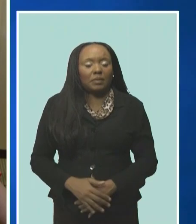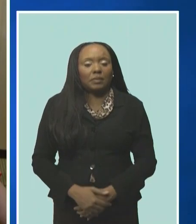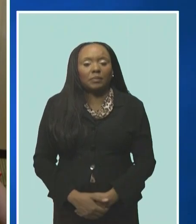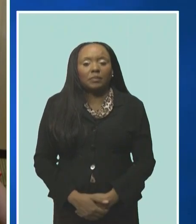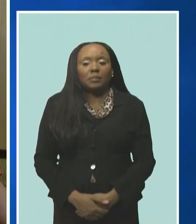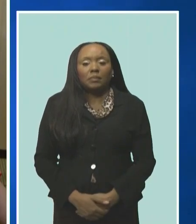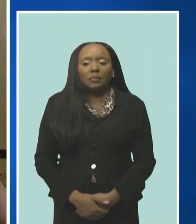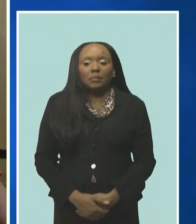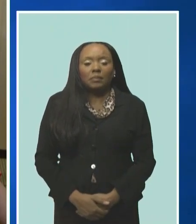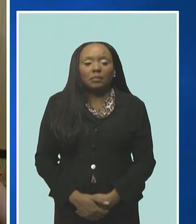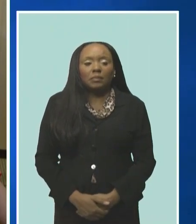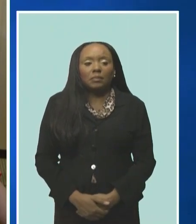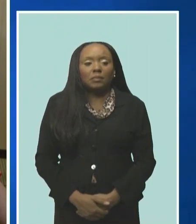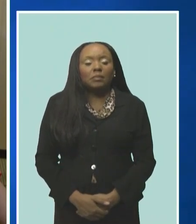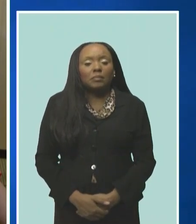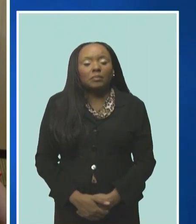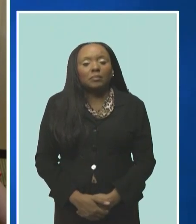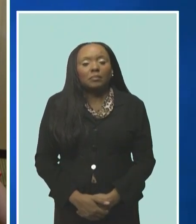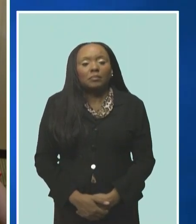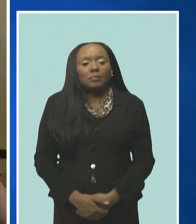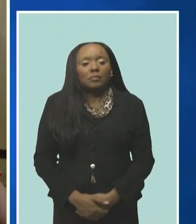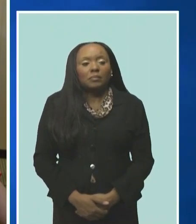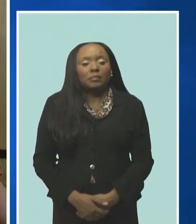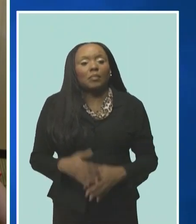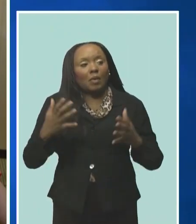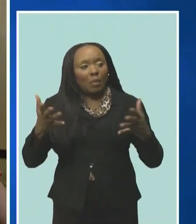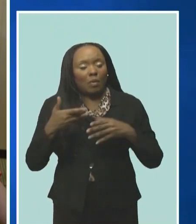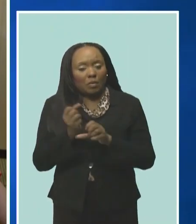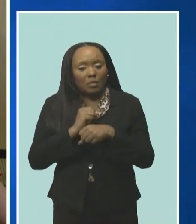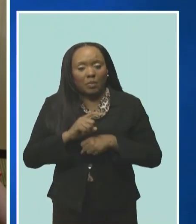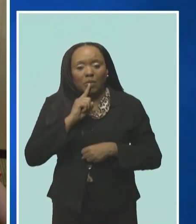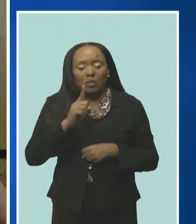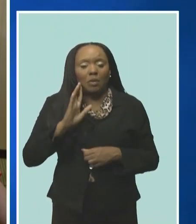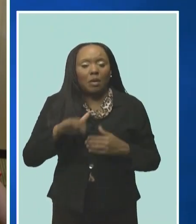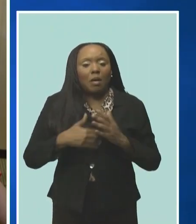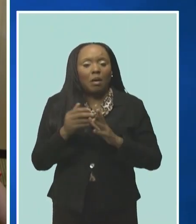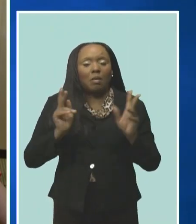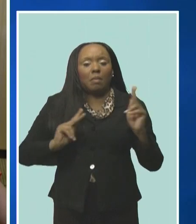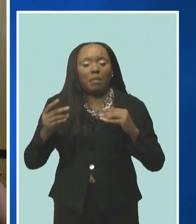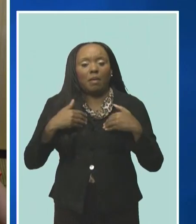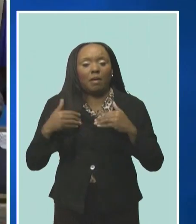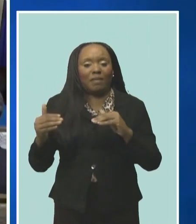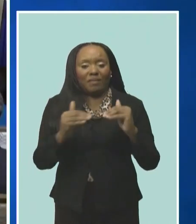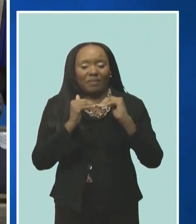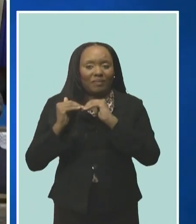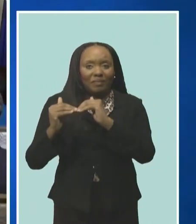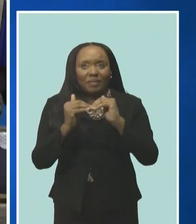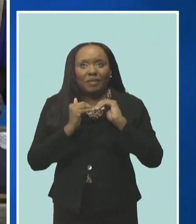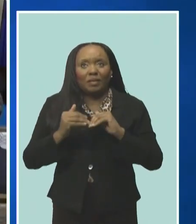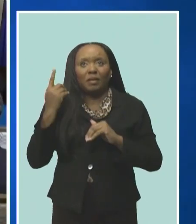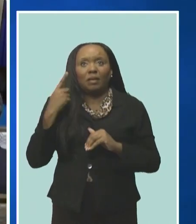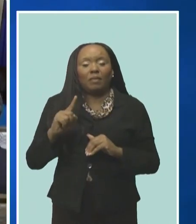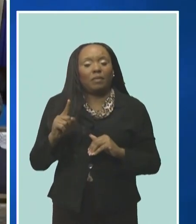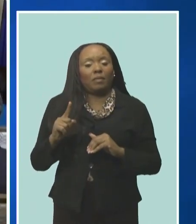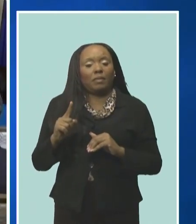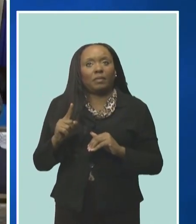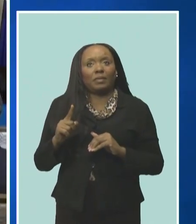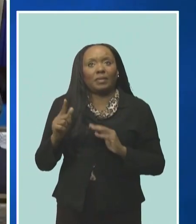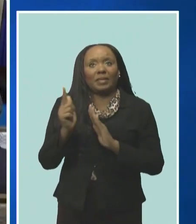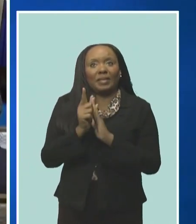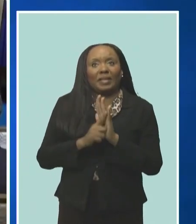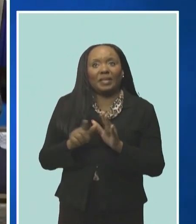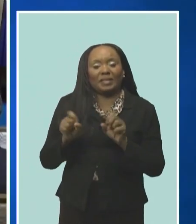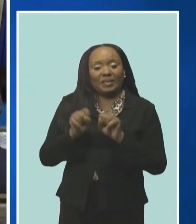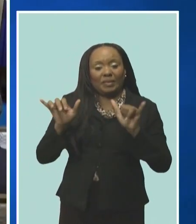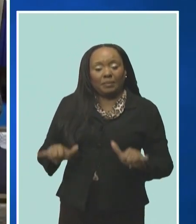This is about ensuring that every individual has fair and equal access to the legal system. It's also